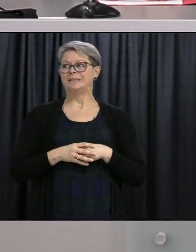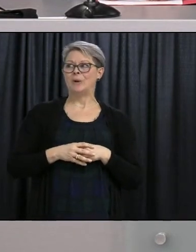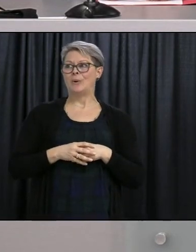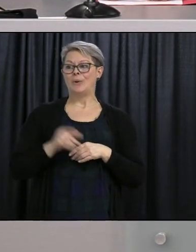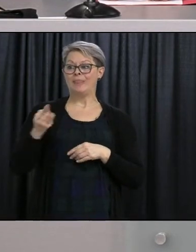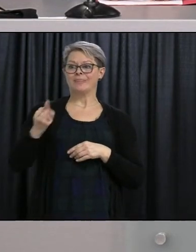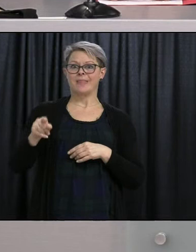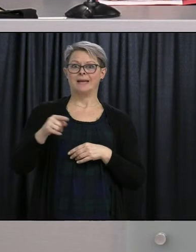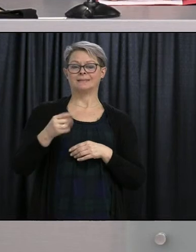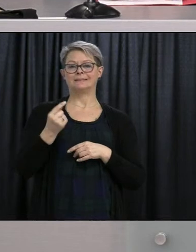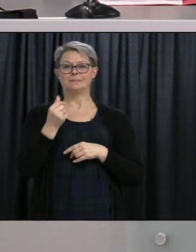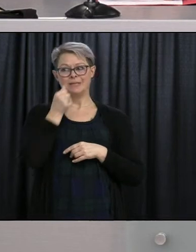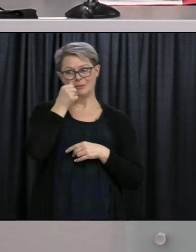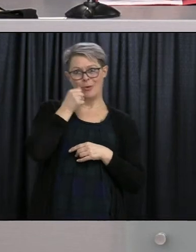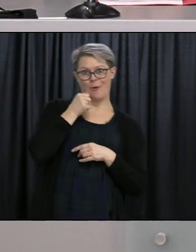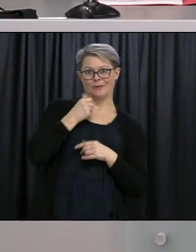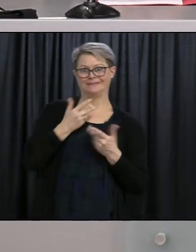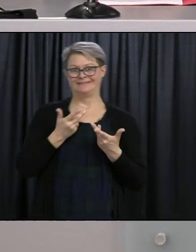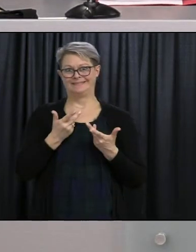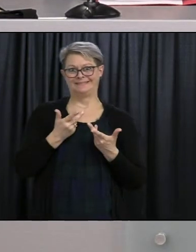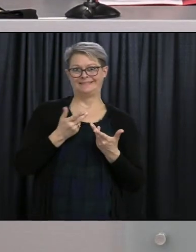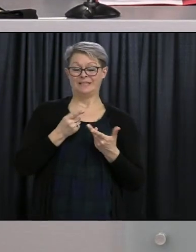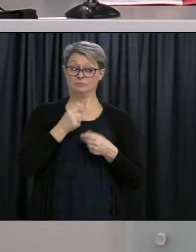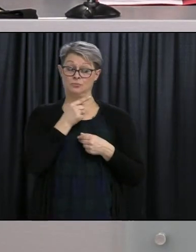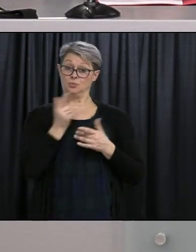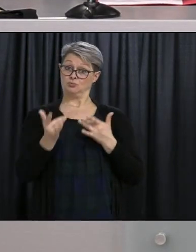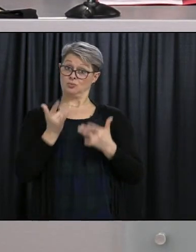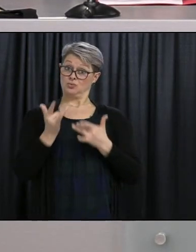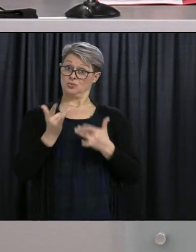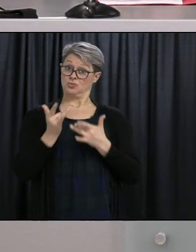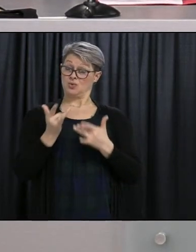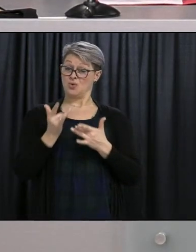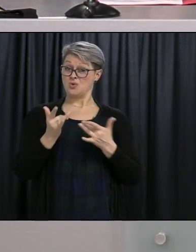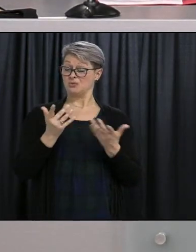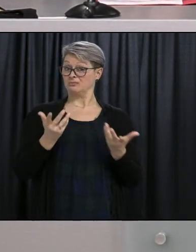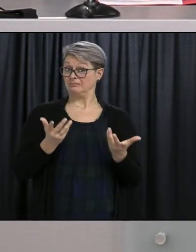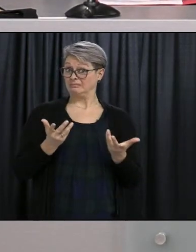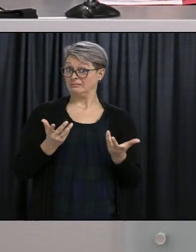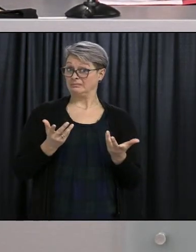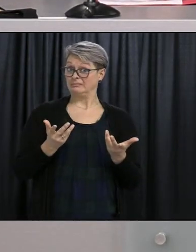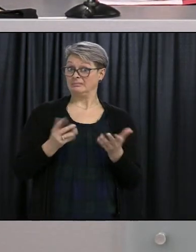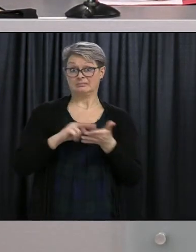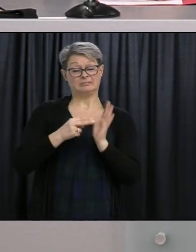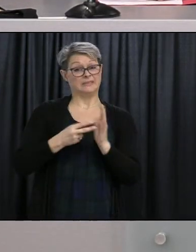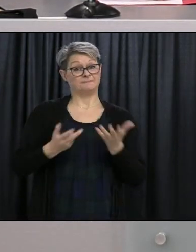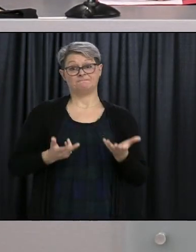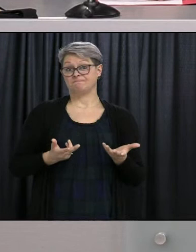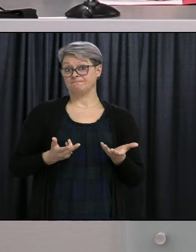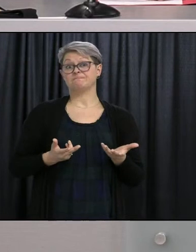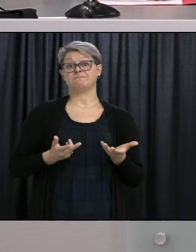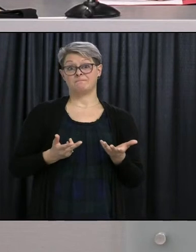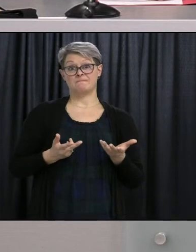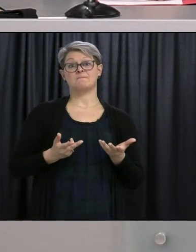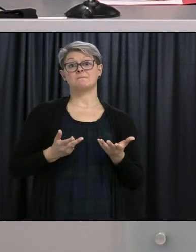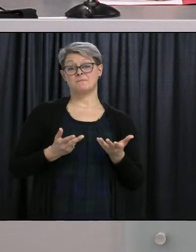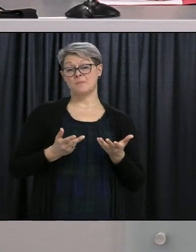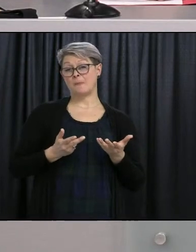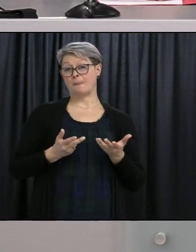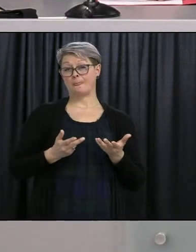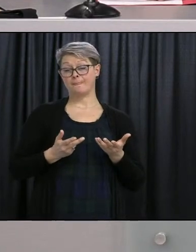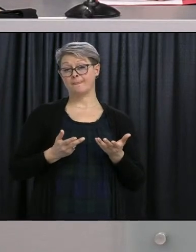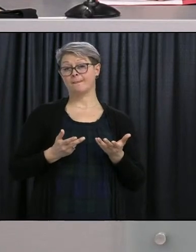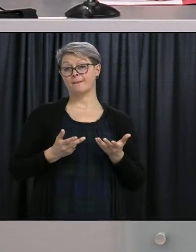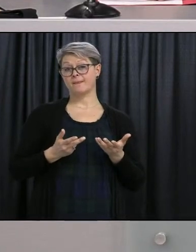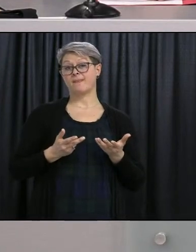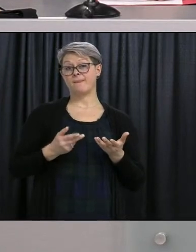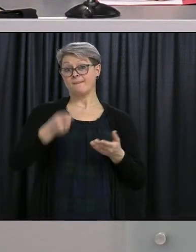up on us in that way for that reason. Are you concerned that, as we know, there are no walls, again, between the Avalon and the rest of the area, concerned